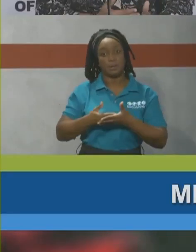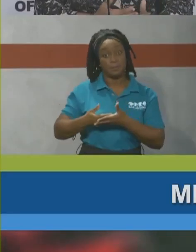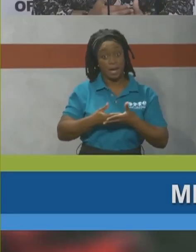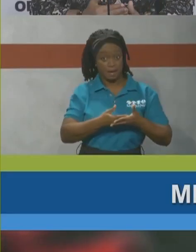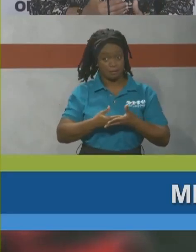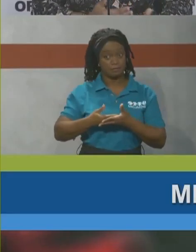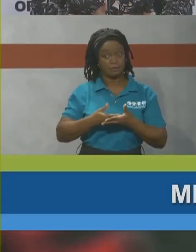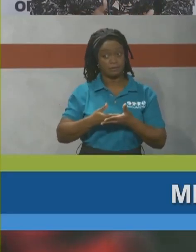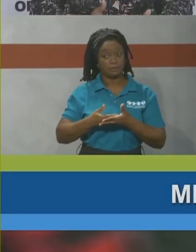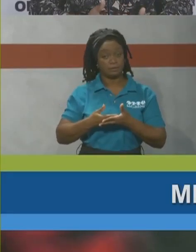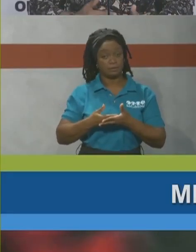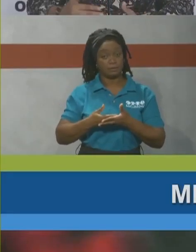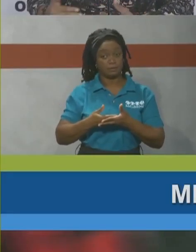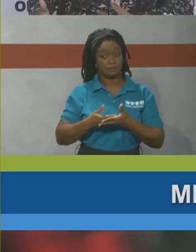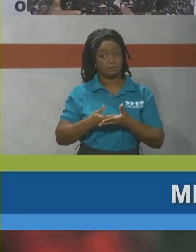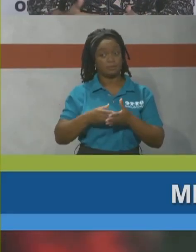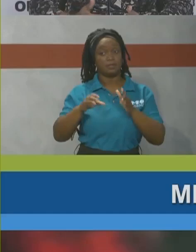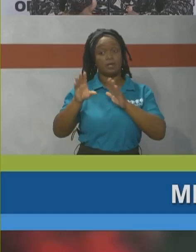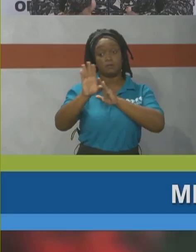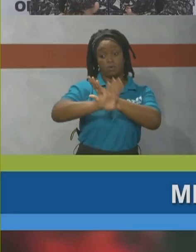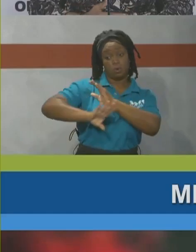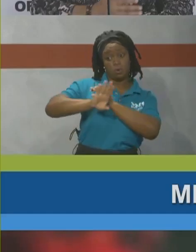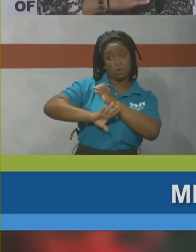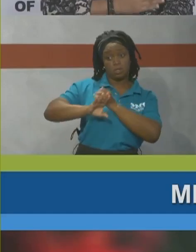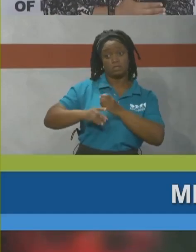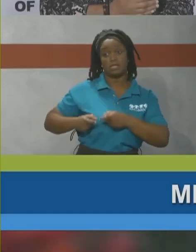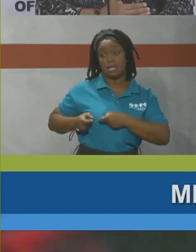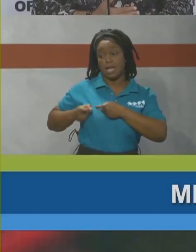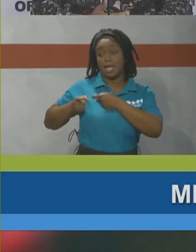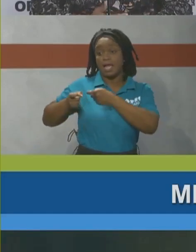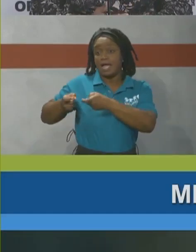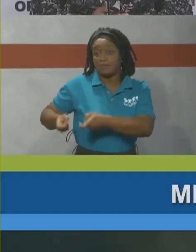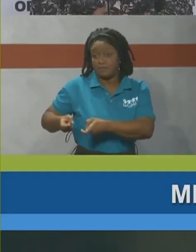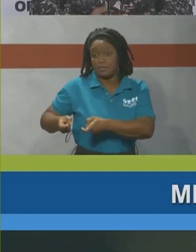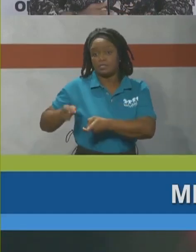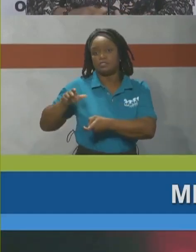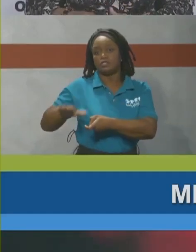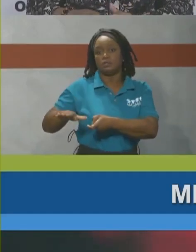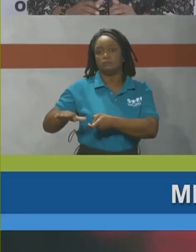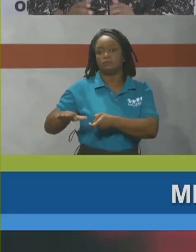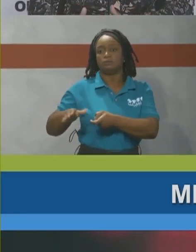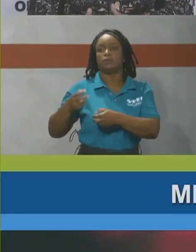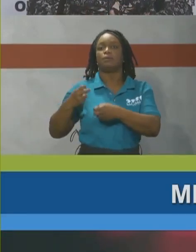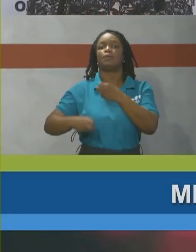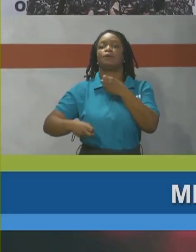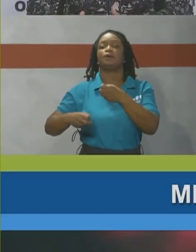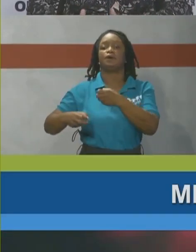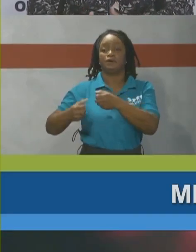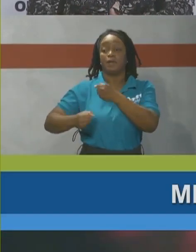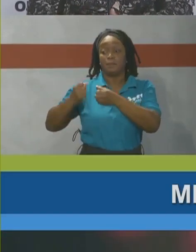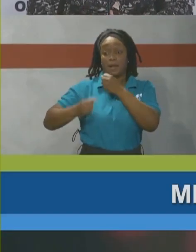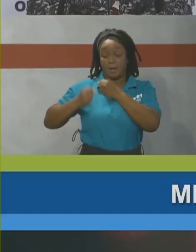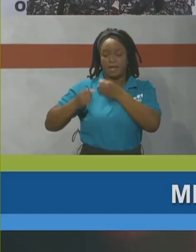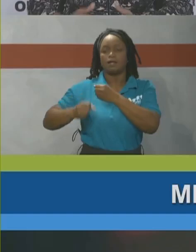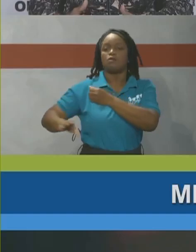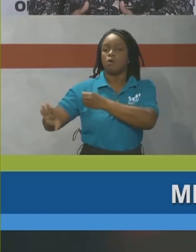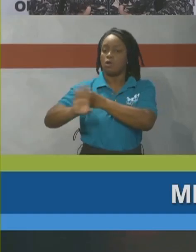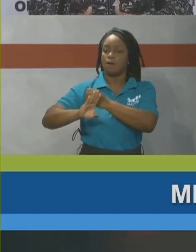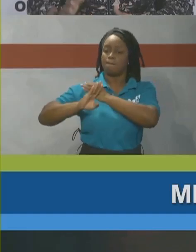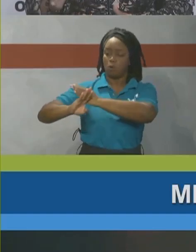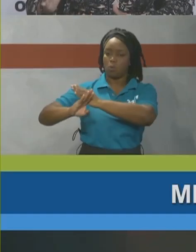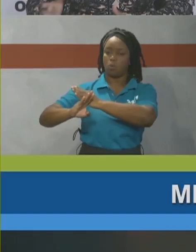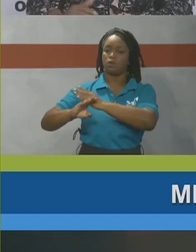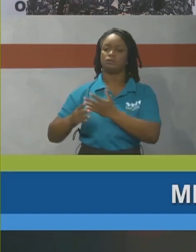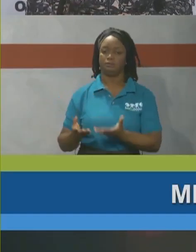those wonderful antibodies from the vaccination to your less than 1 year old to protect them against COVID. So it's